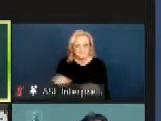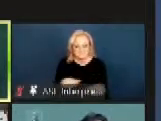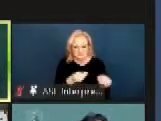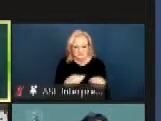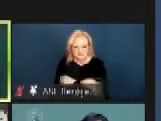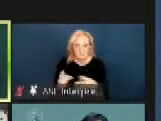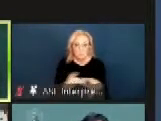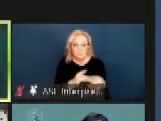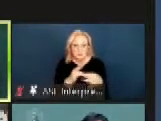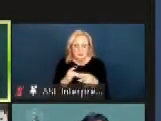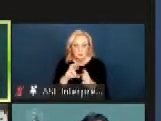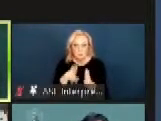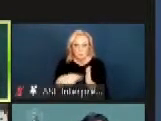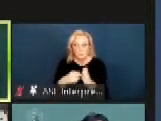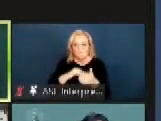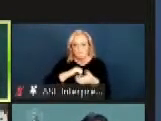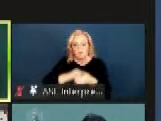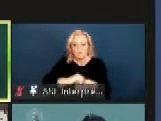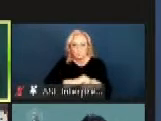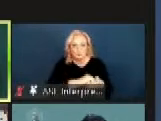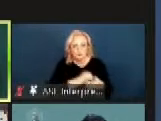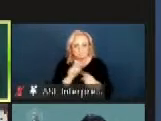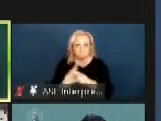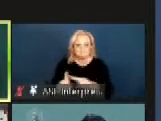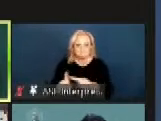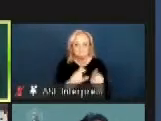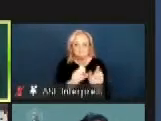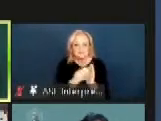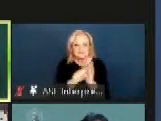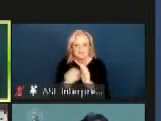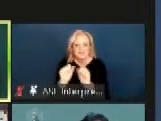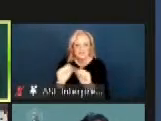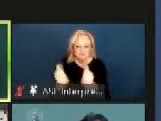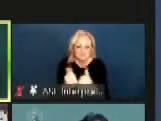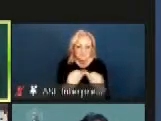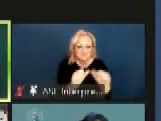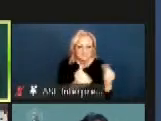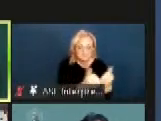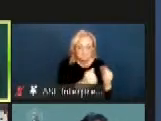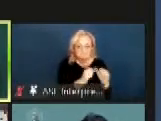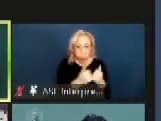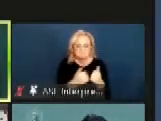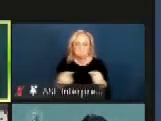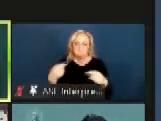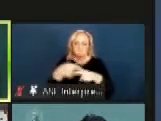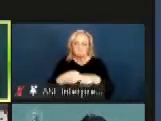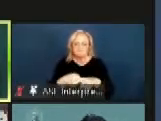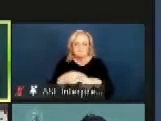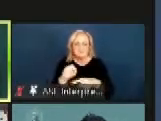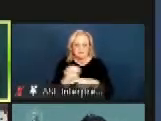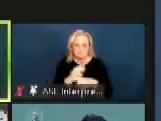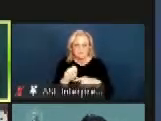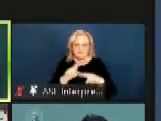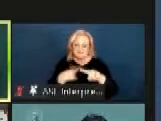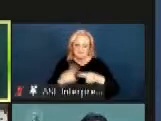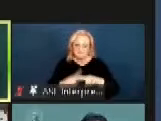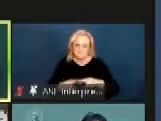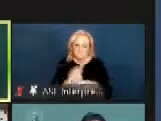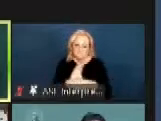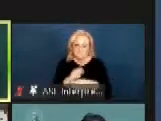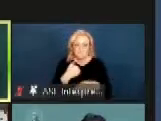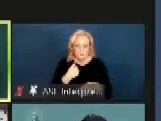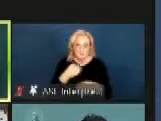coordination role, has been partnering with state agencies to tackle complex cross-enterprise improvement projects. We currently have 6 projects